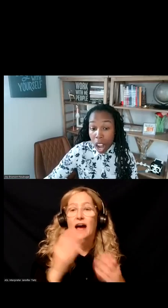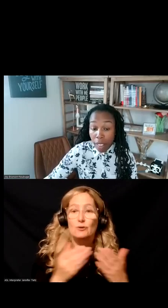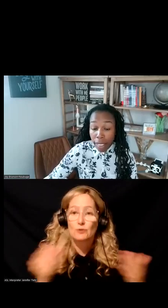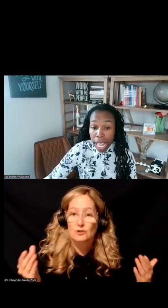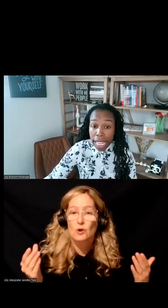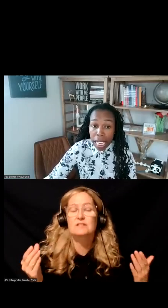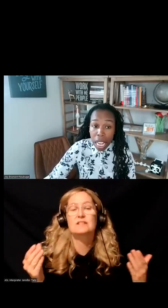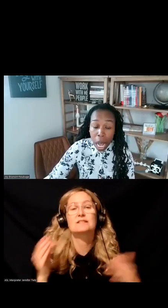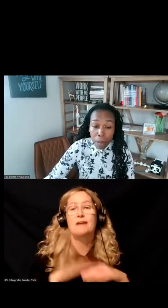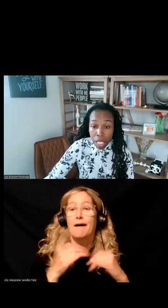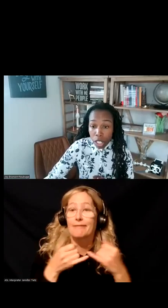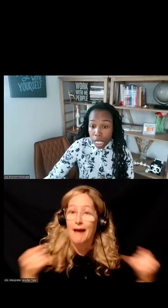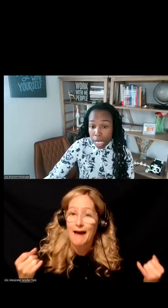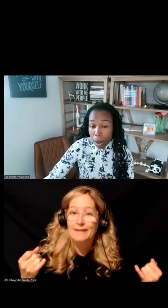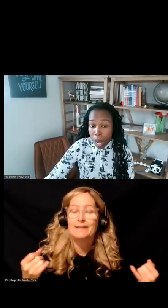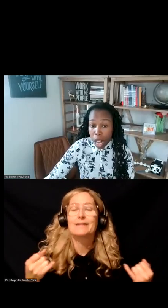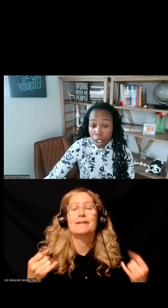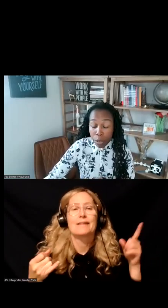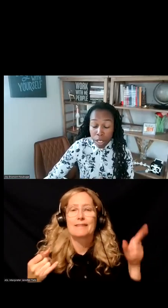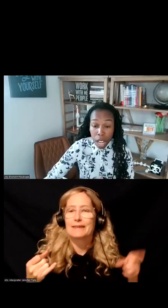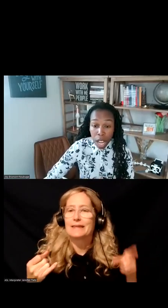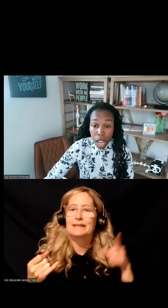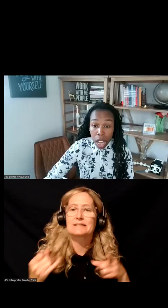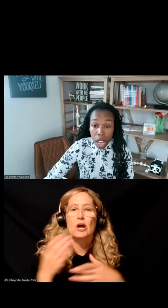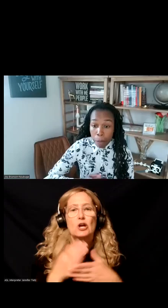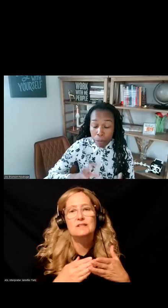resources online. These are just some of